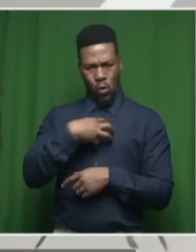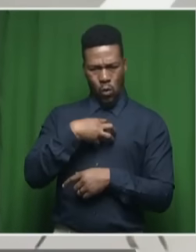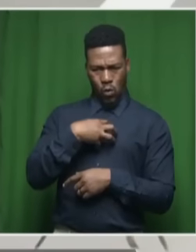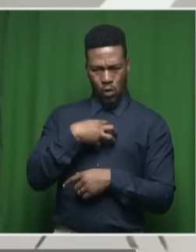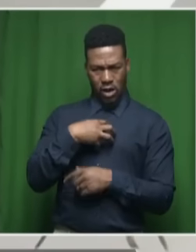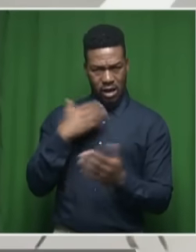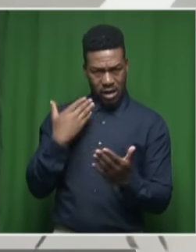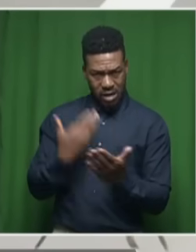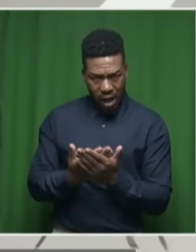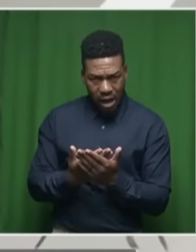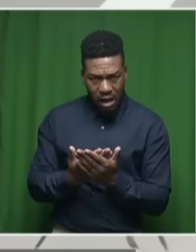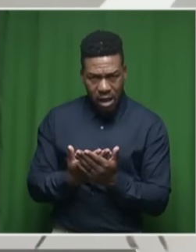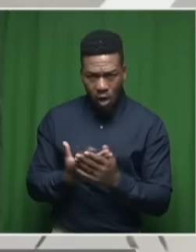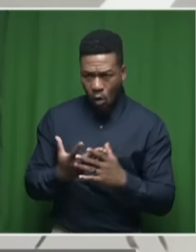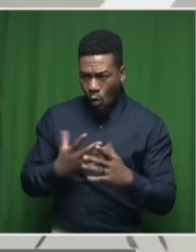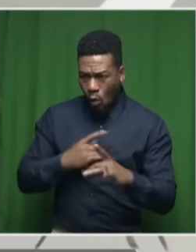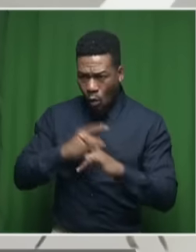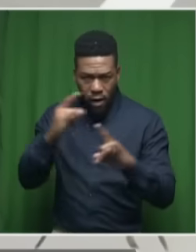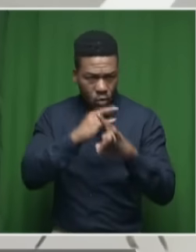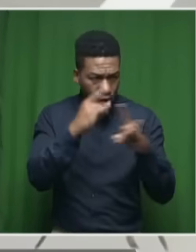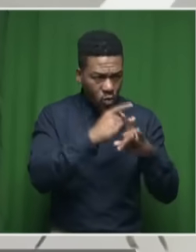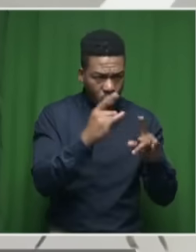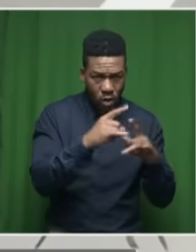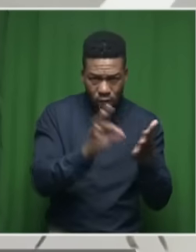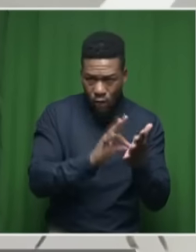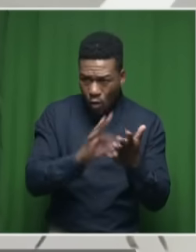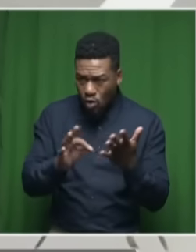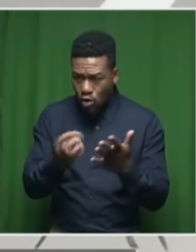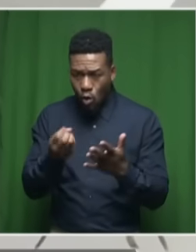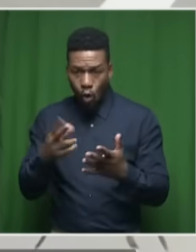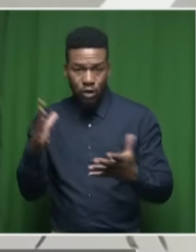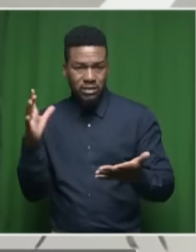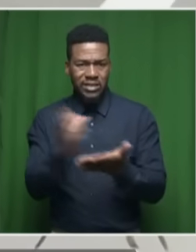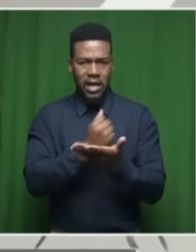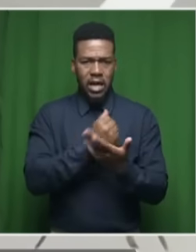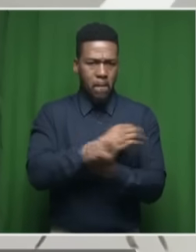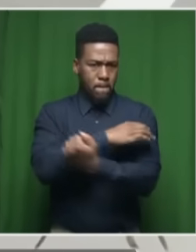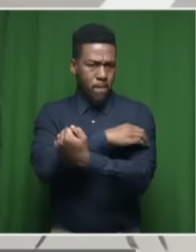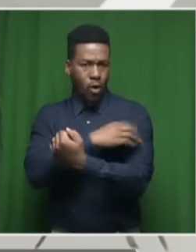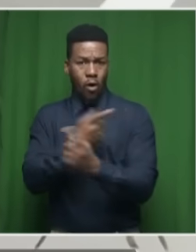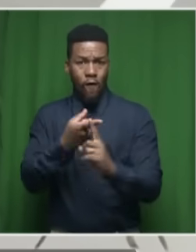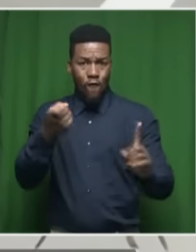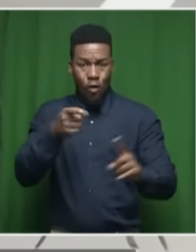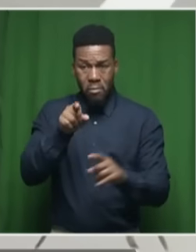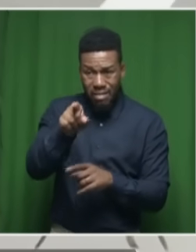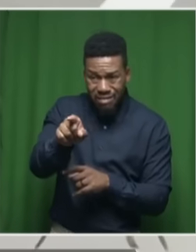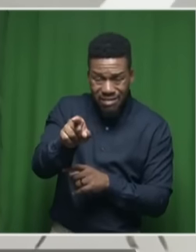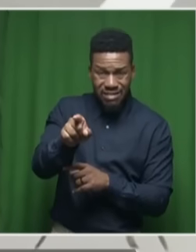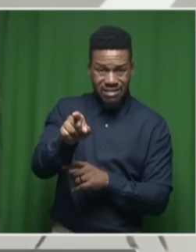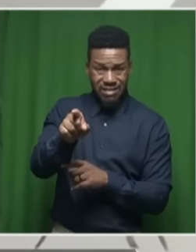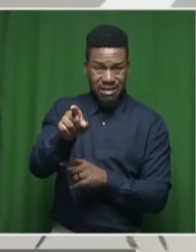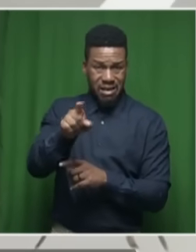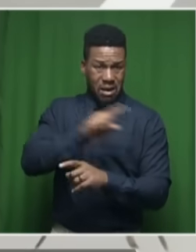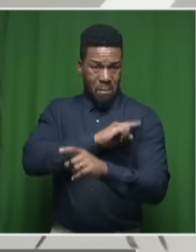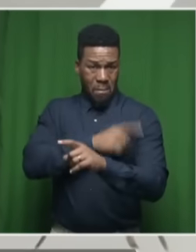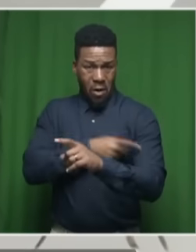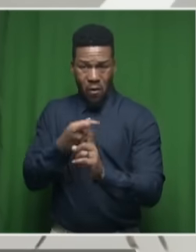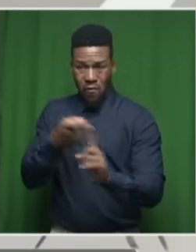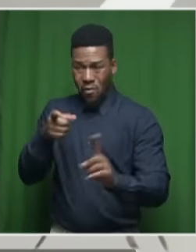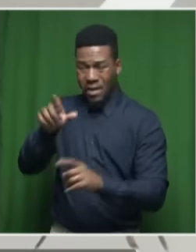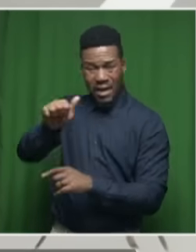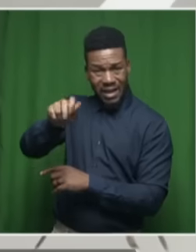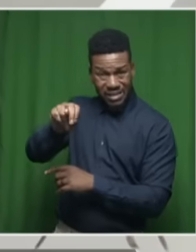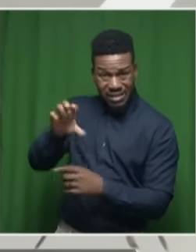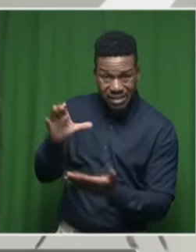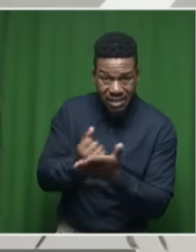and win the votes or take power away from the ANC. And the best thing is for them to come together so that they